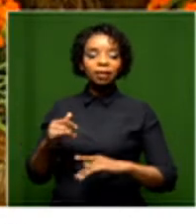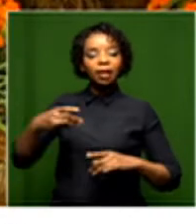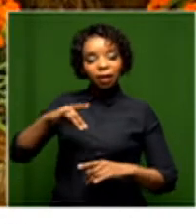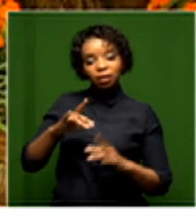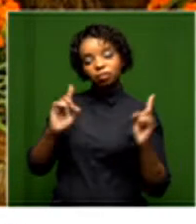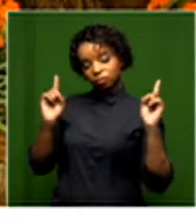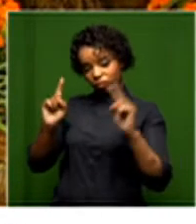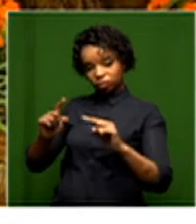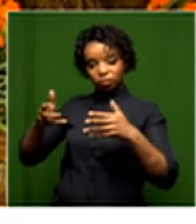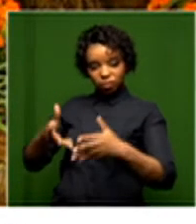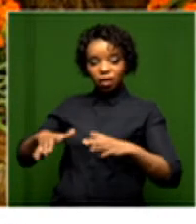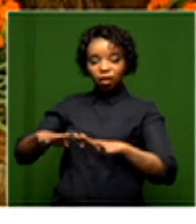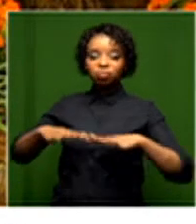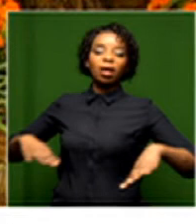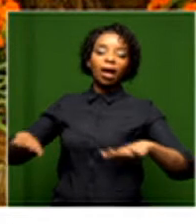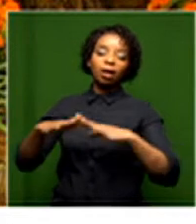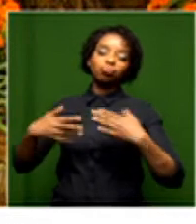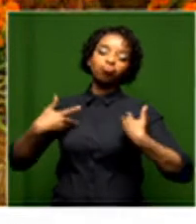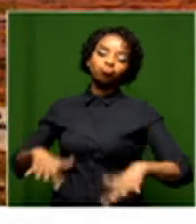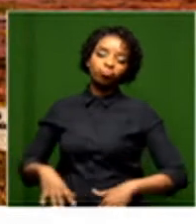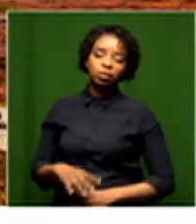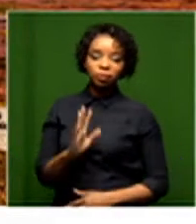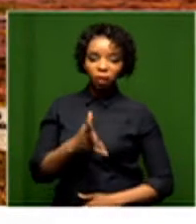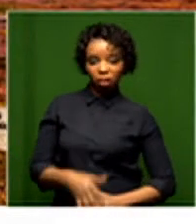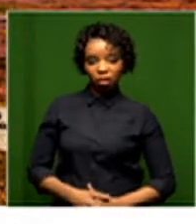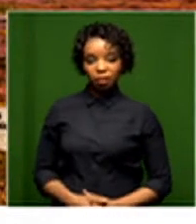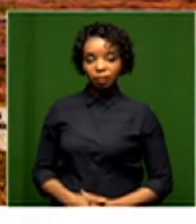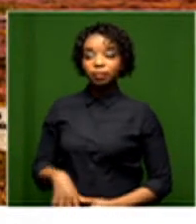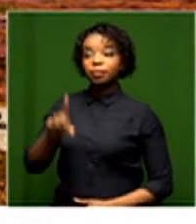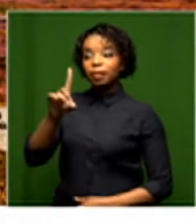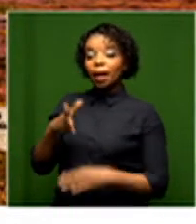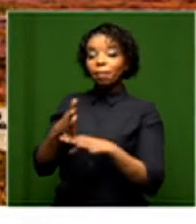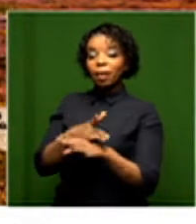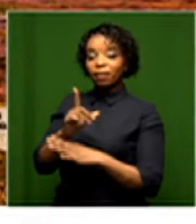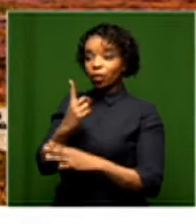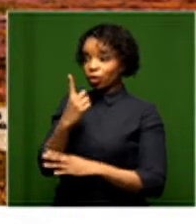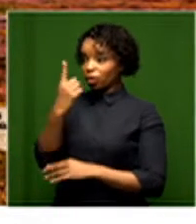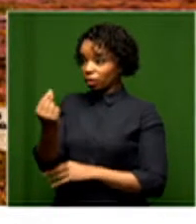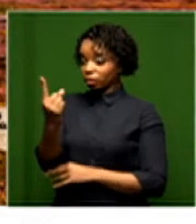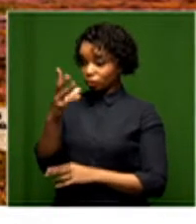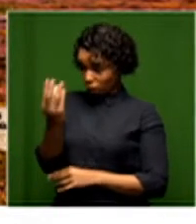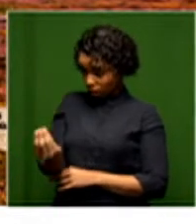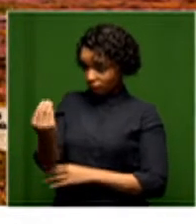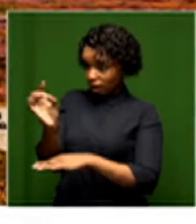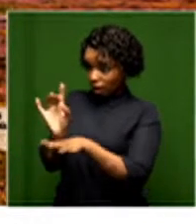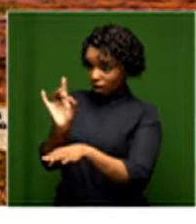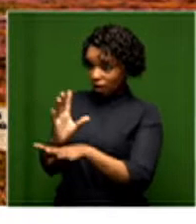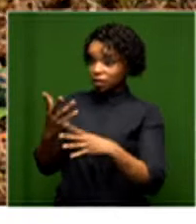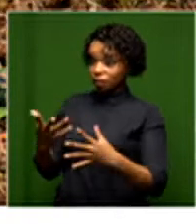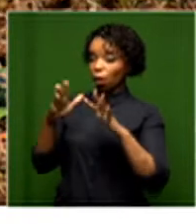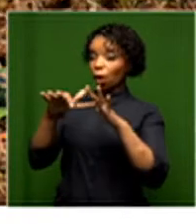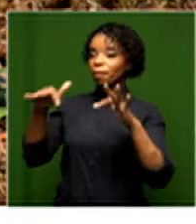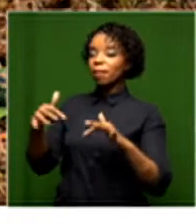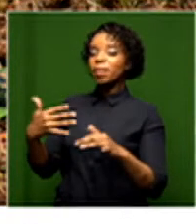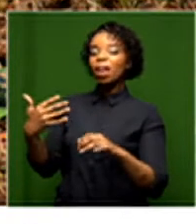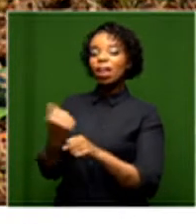come to the botanical gardens. Now, just before I let you go, Craig, what advice do you have for gardeners on